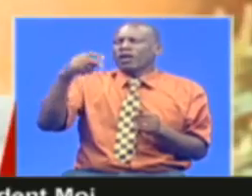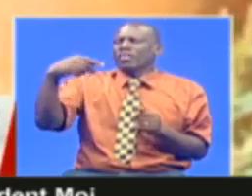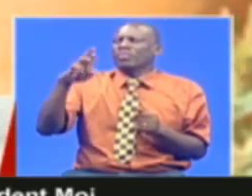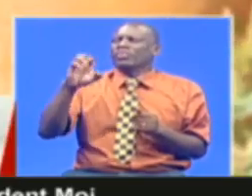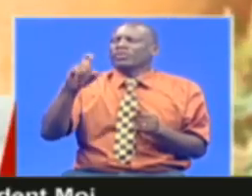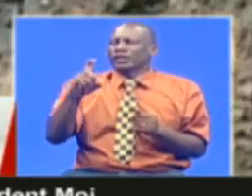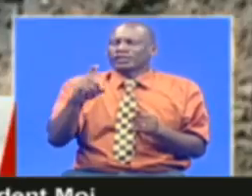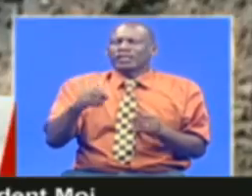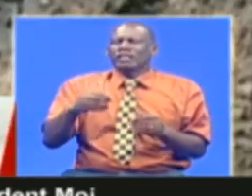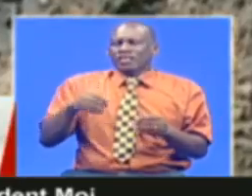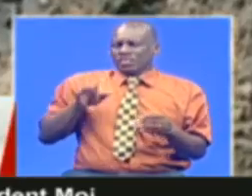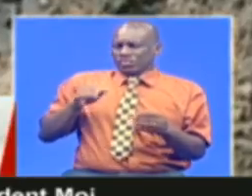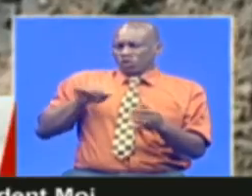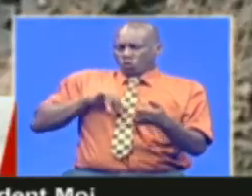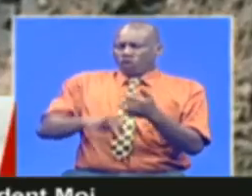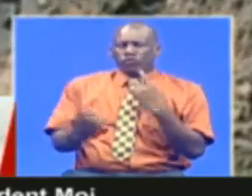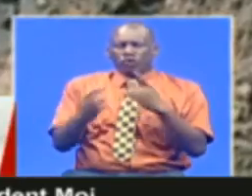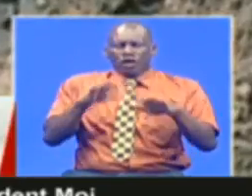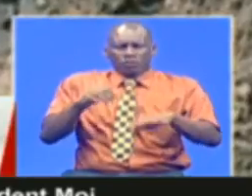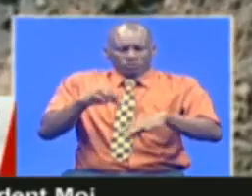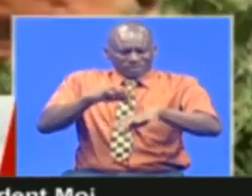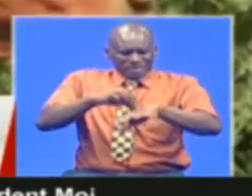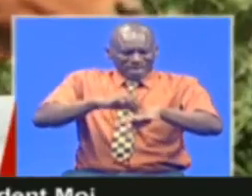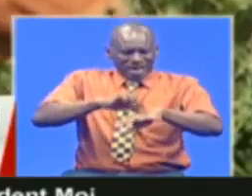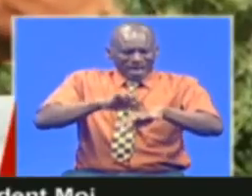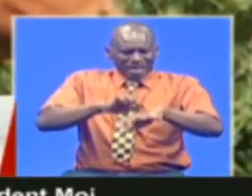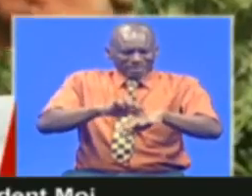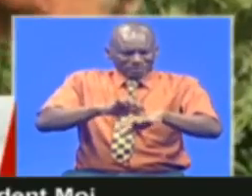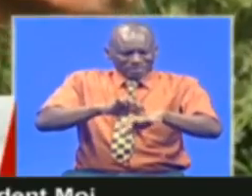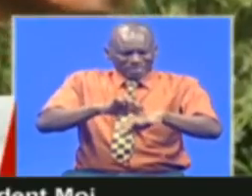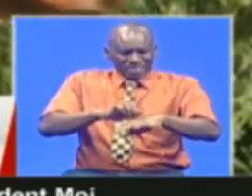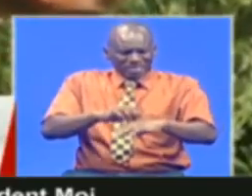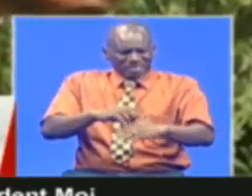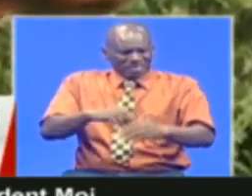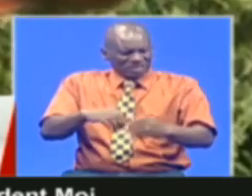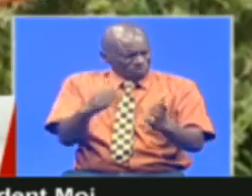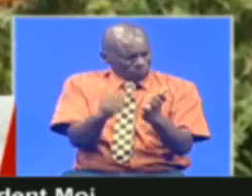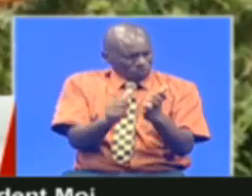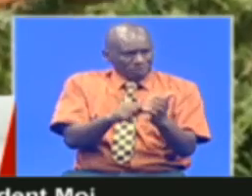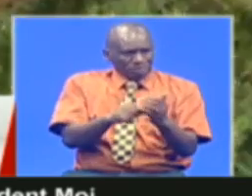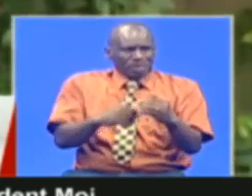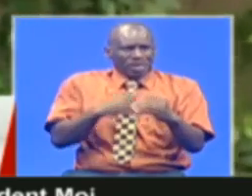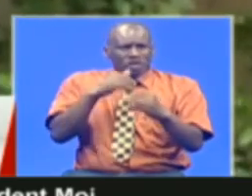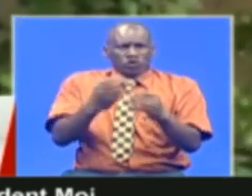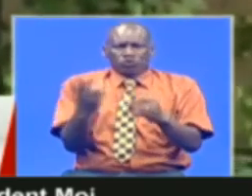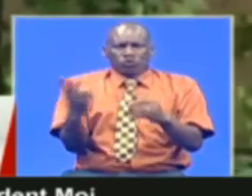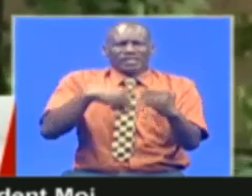skin ulceration that appeared on his left arm 2 days after he consumed the meat.